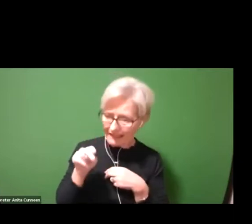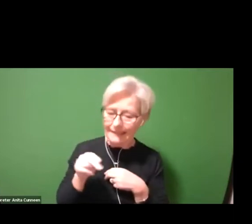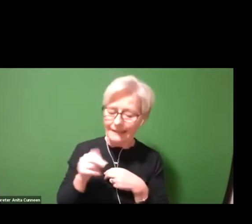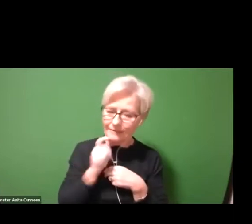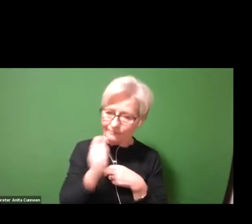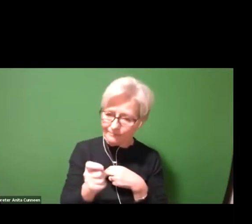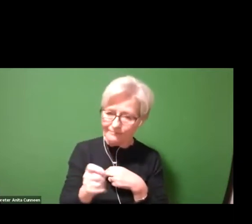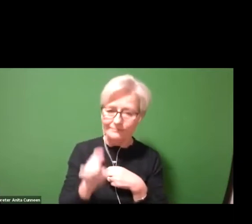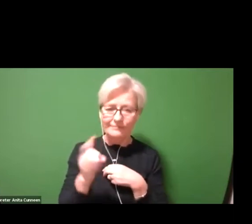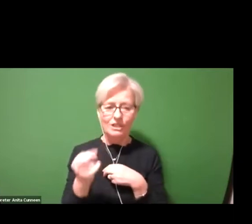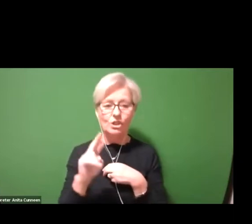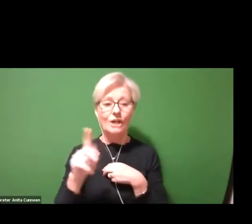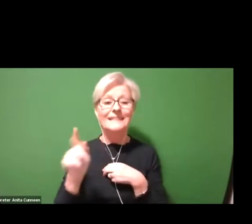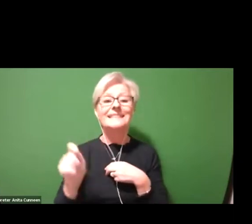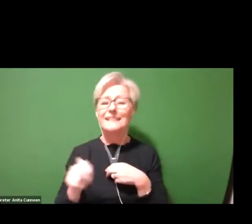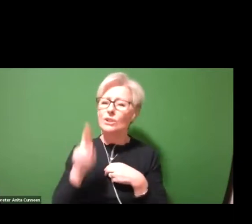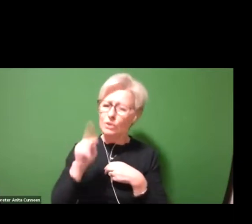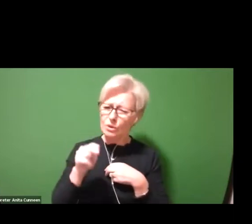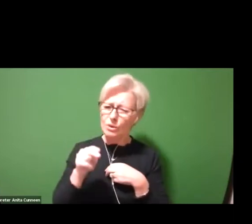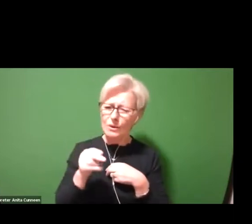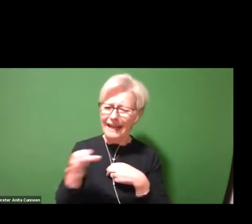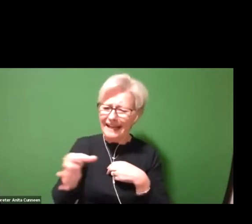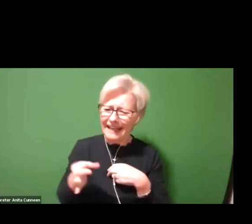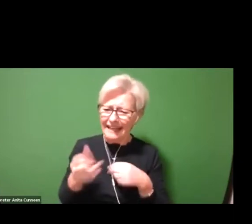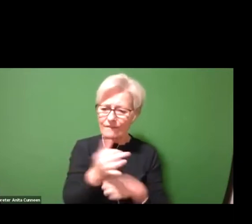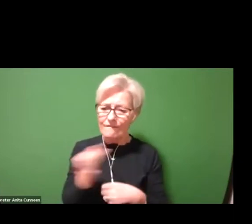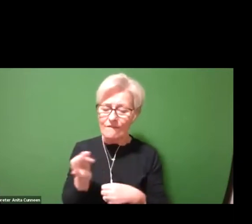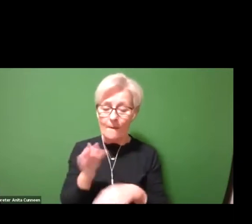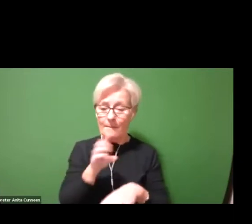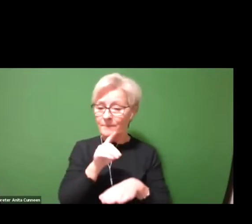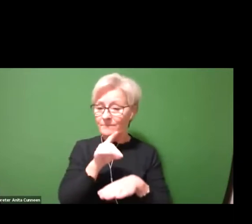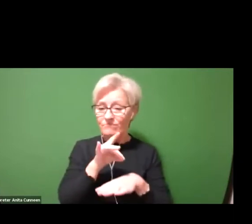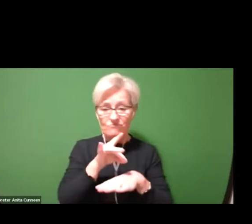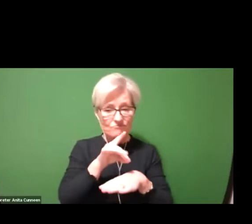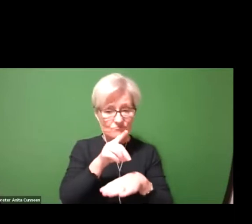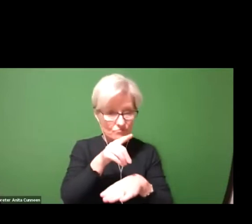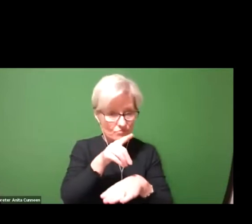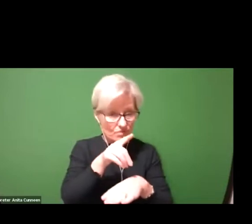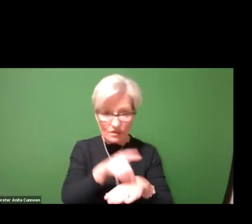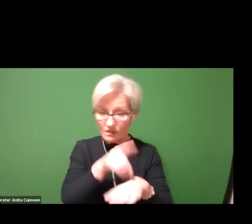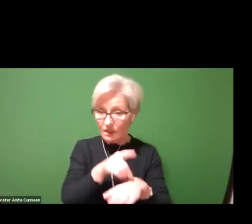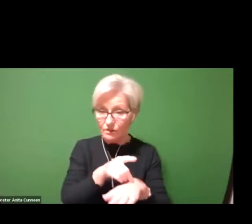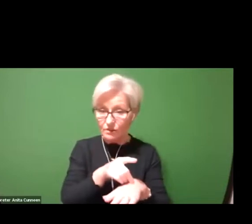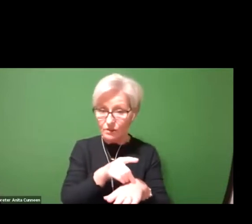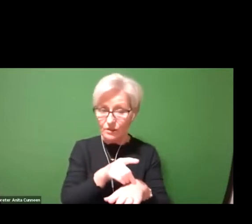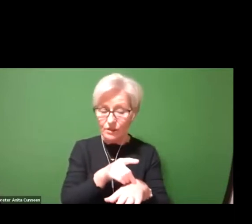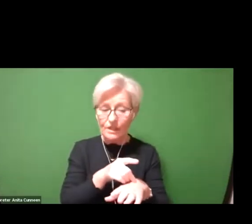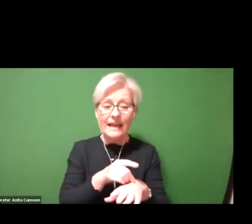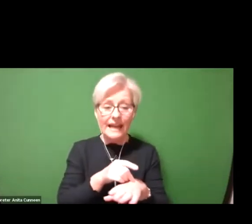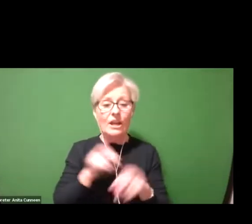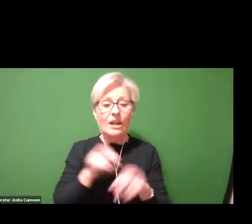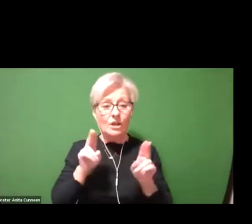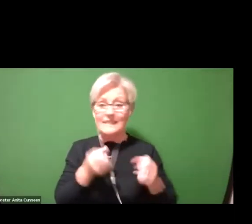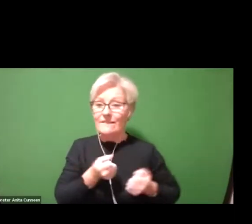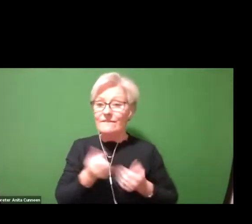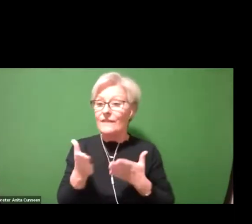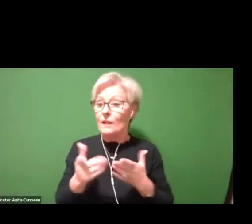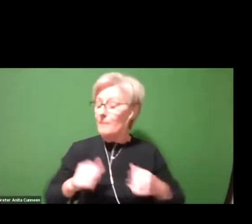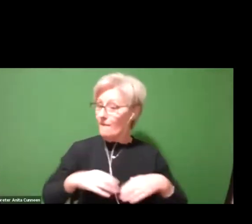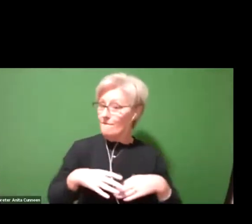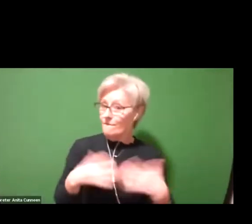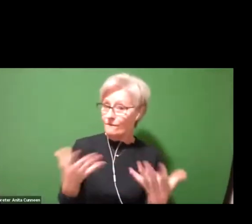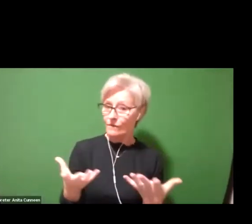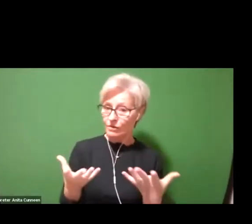GP. So you don't need to come to a menopause doctor to get your HRT. It's also available free of charge to those with a medical